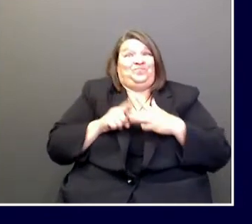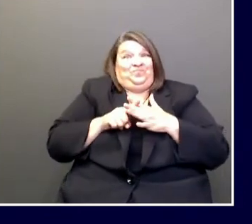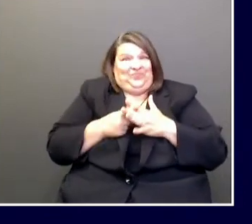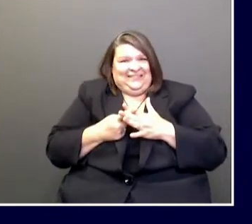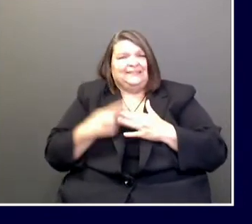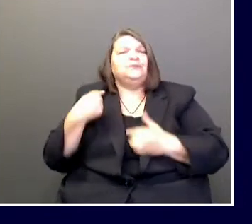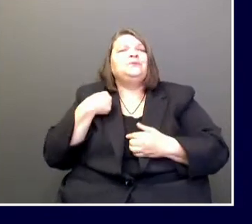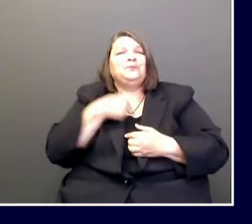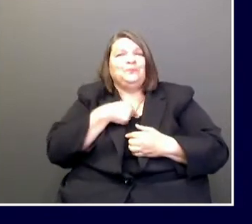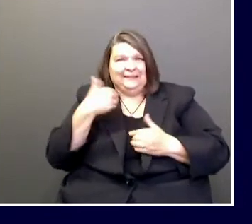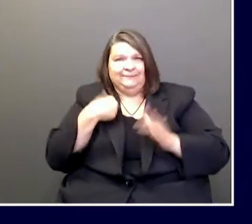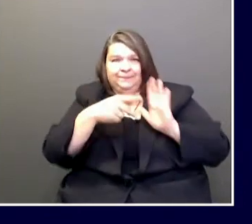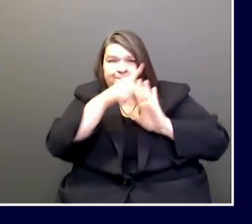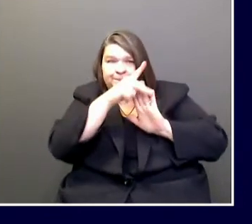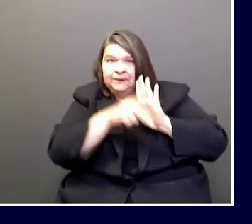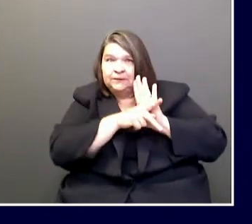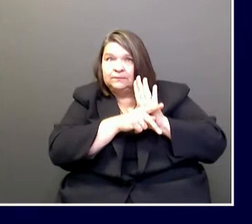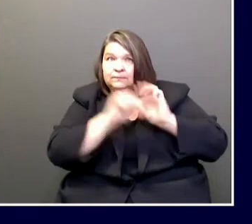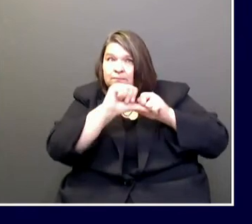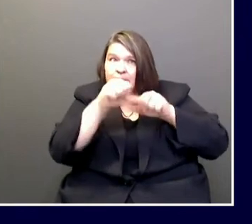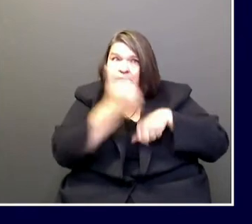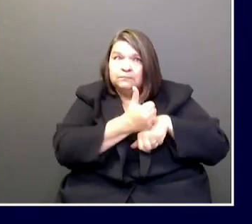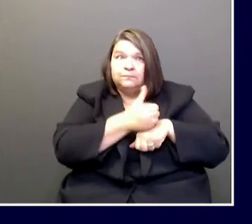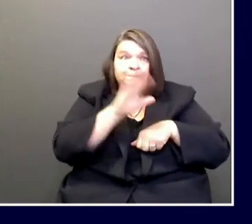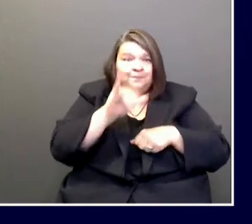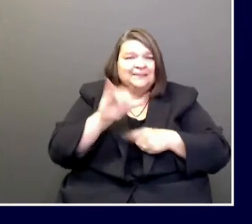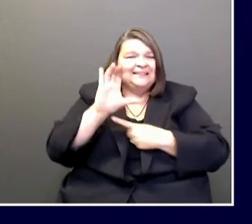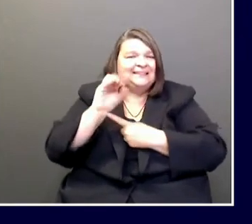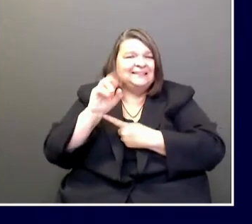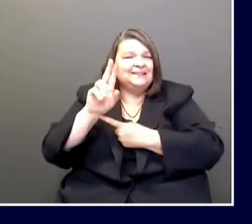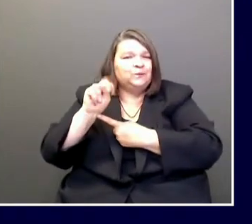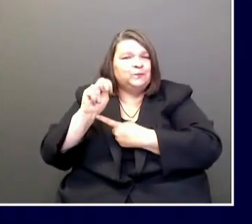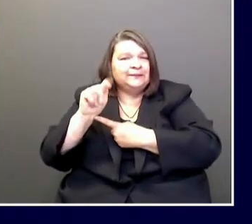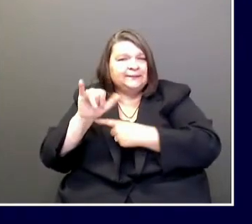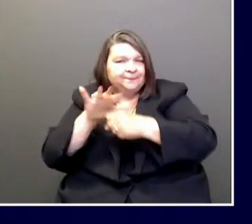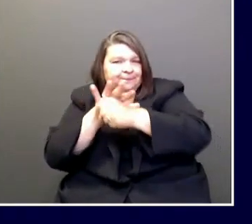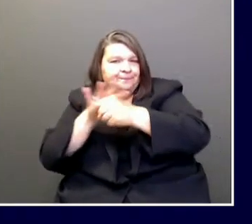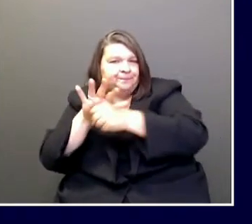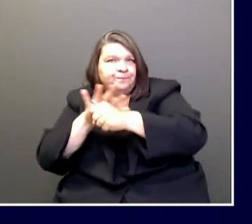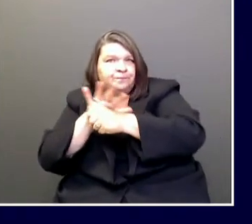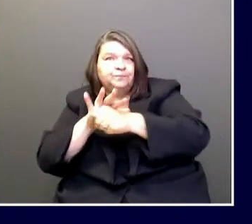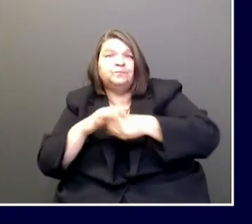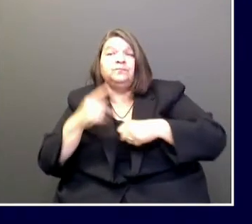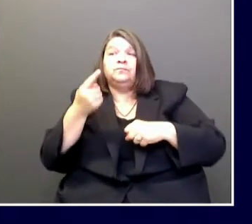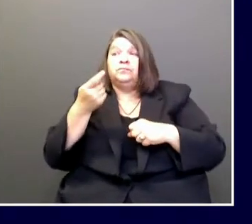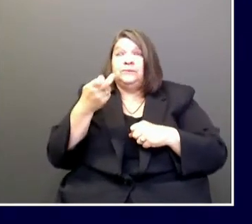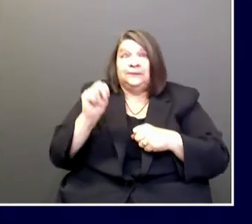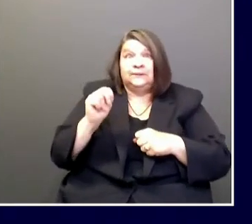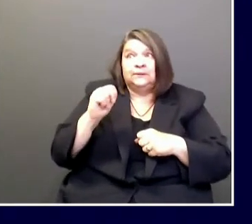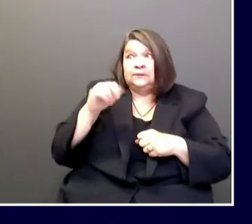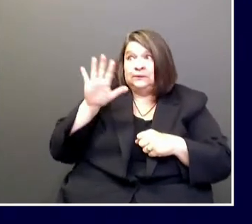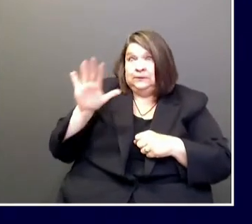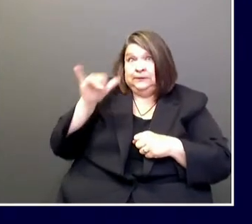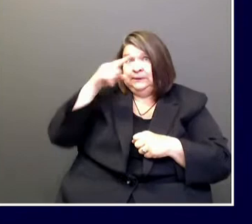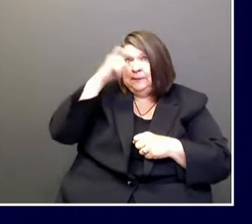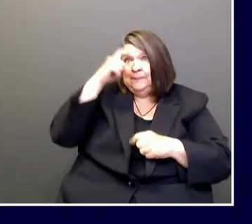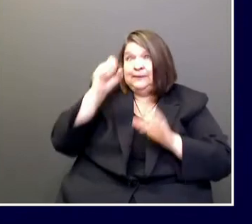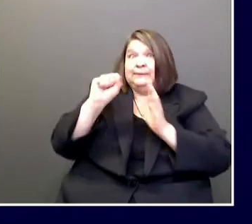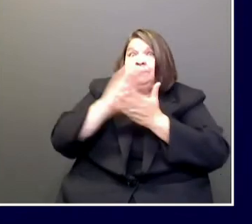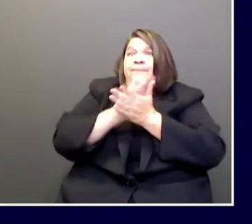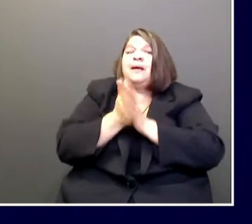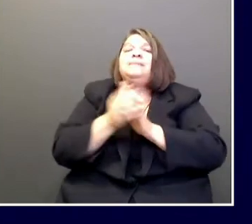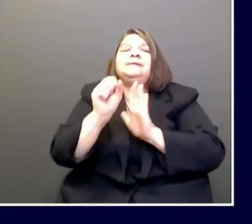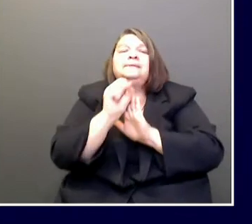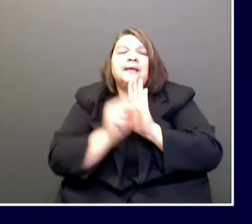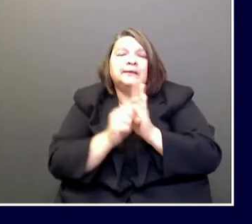policies about community transmission. We shifted to statewide during the summer when we really did have more of a statewide approach to our policy.